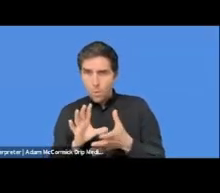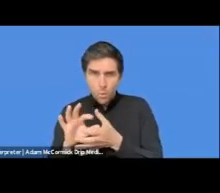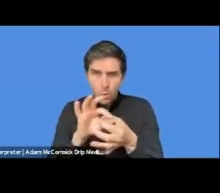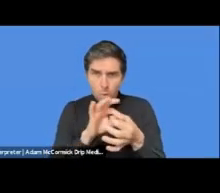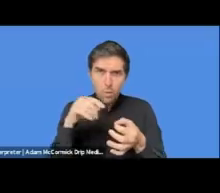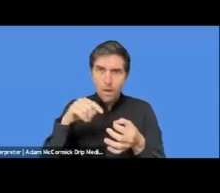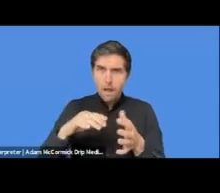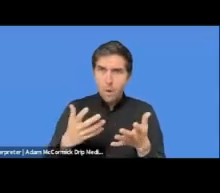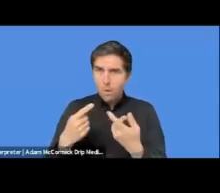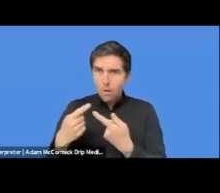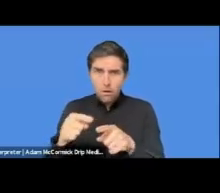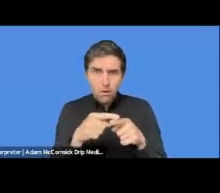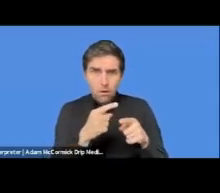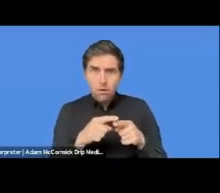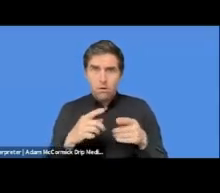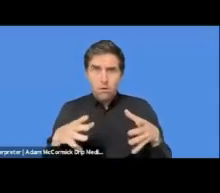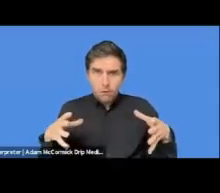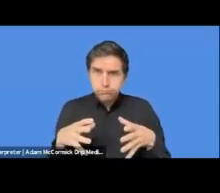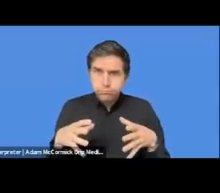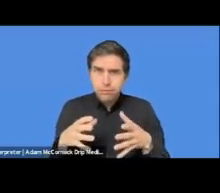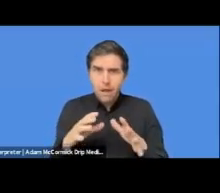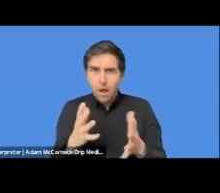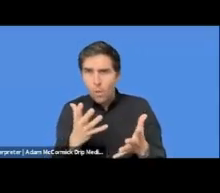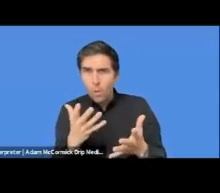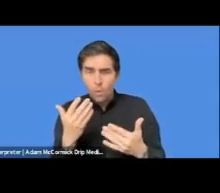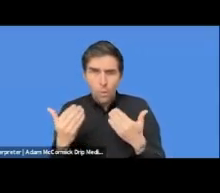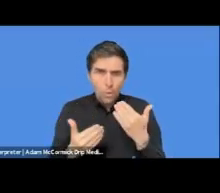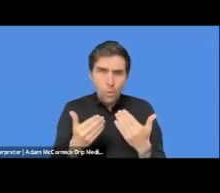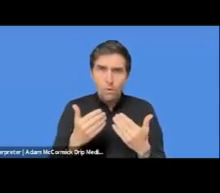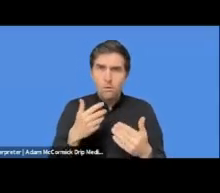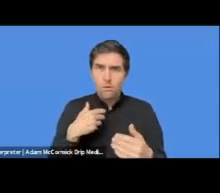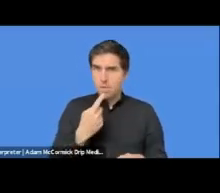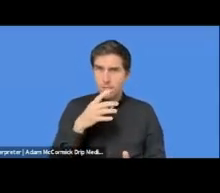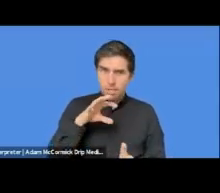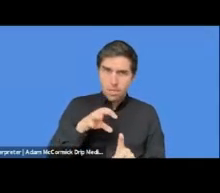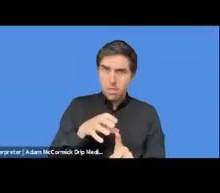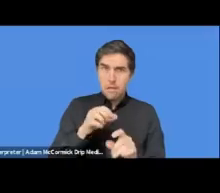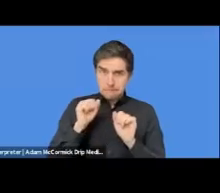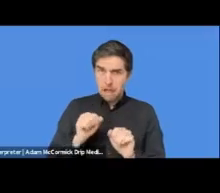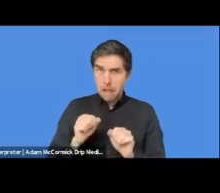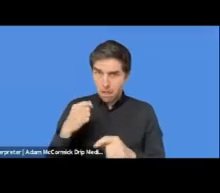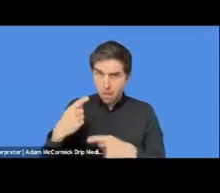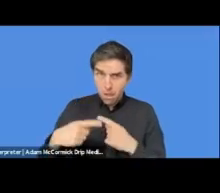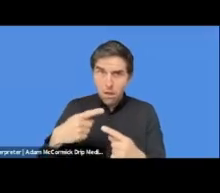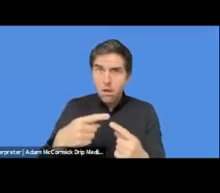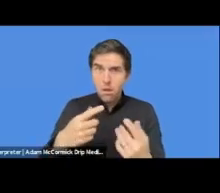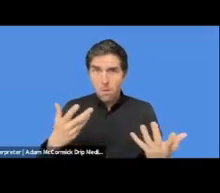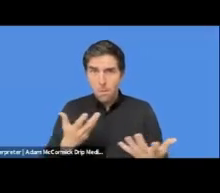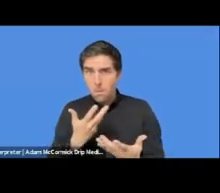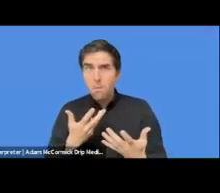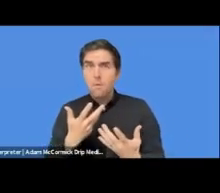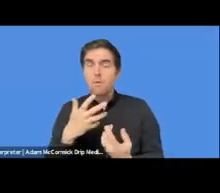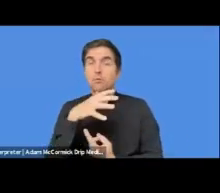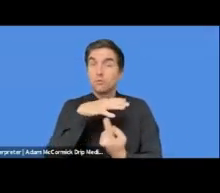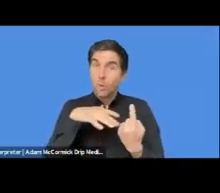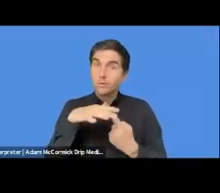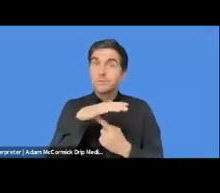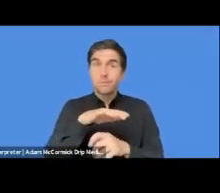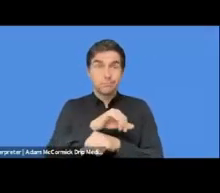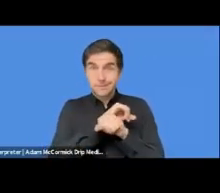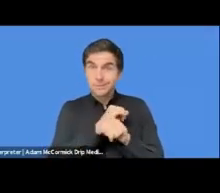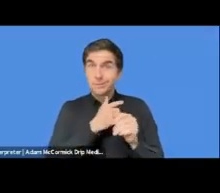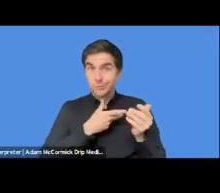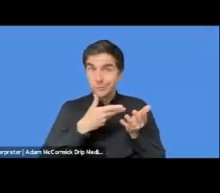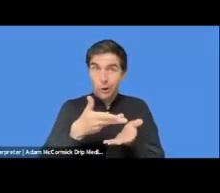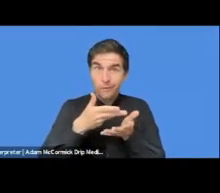we going to remain coordinated at the district level, even as we delivered the social protection services? So we came